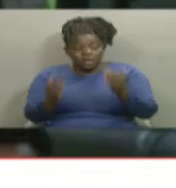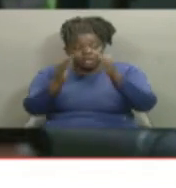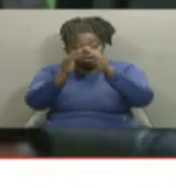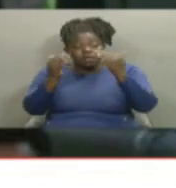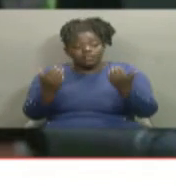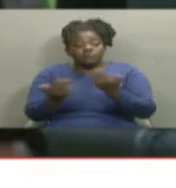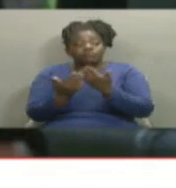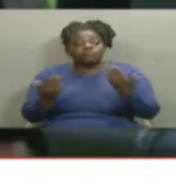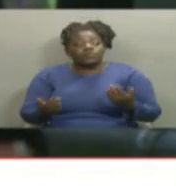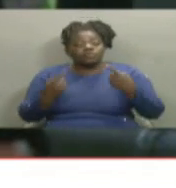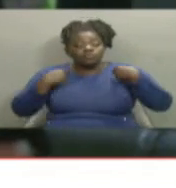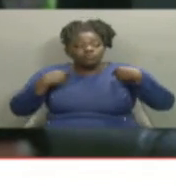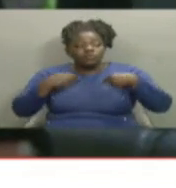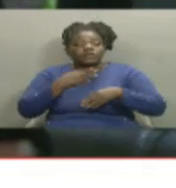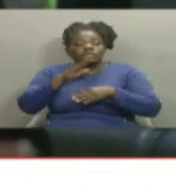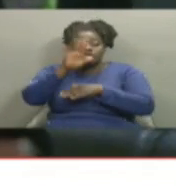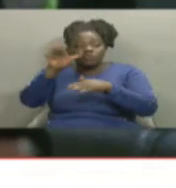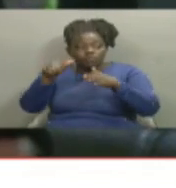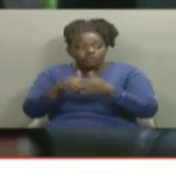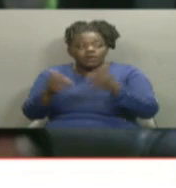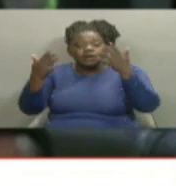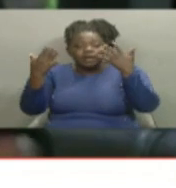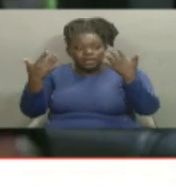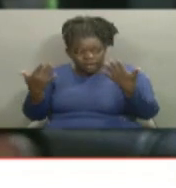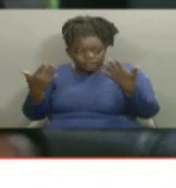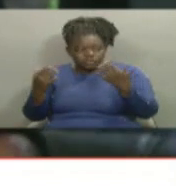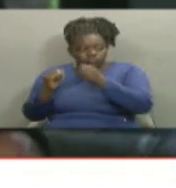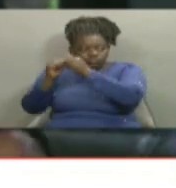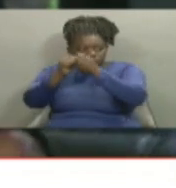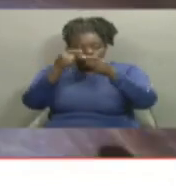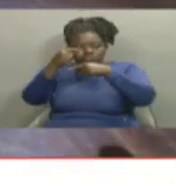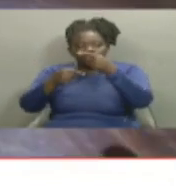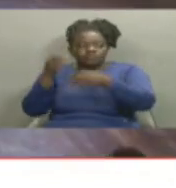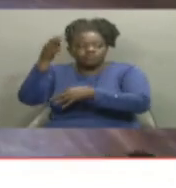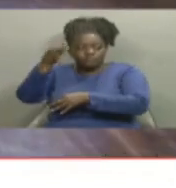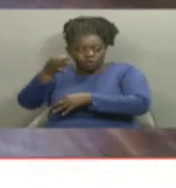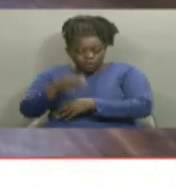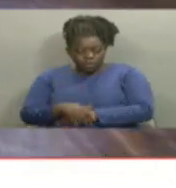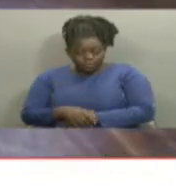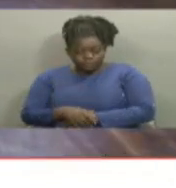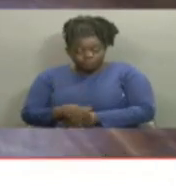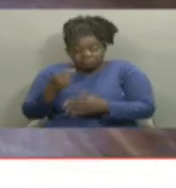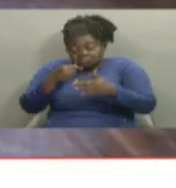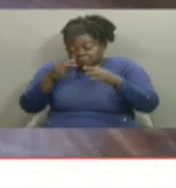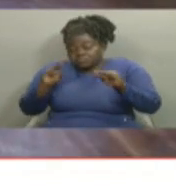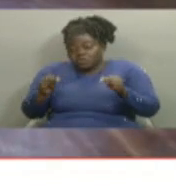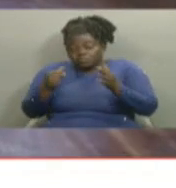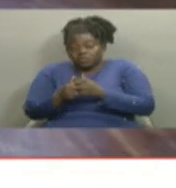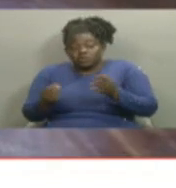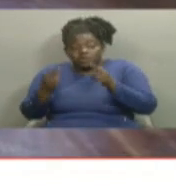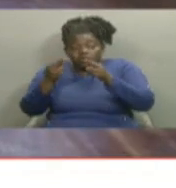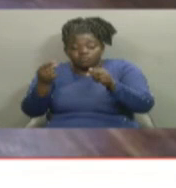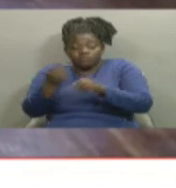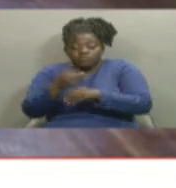where we need all hands on deck to move it forward. ategeza nti wali kibi kibasuubira okuva mu kalulu kano